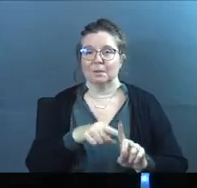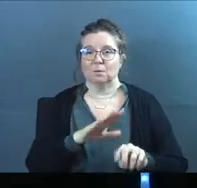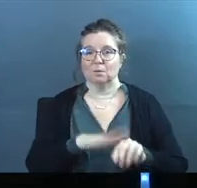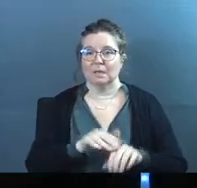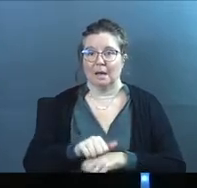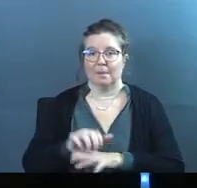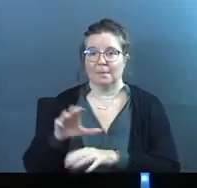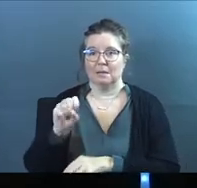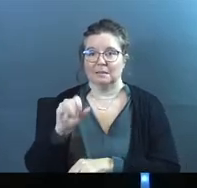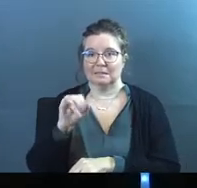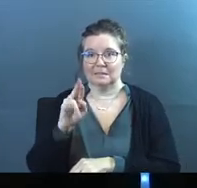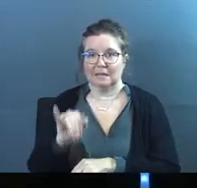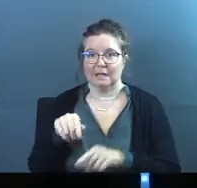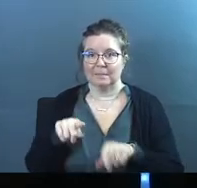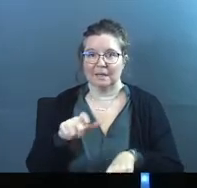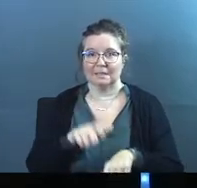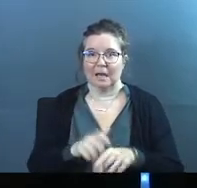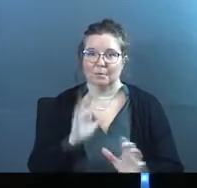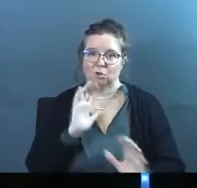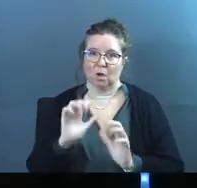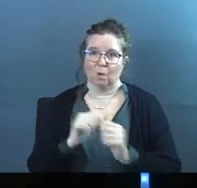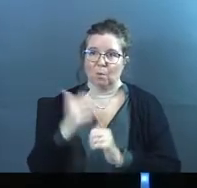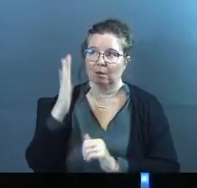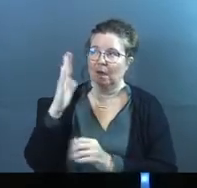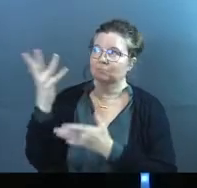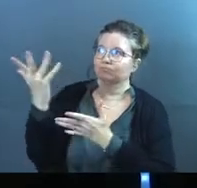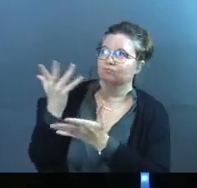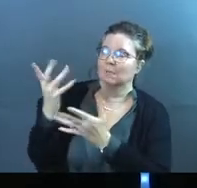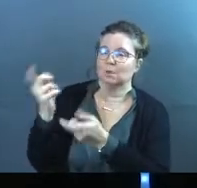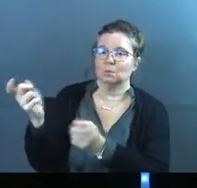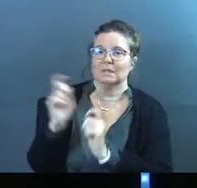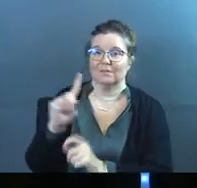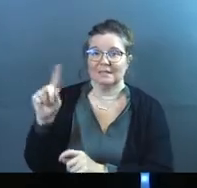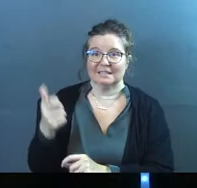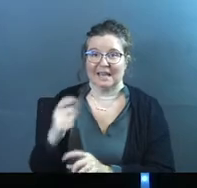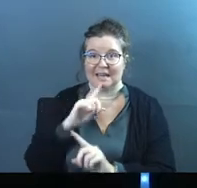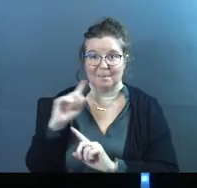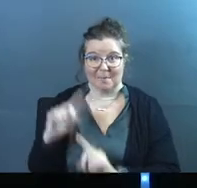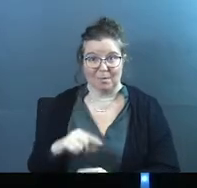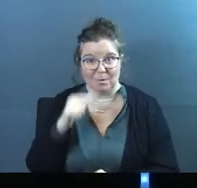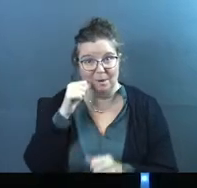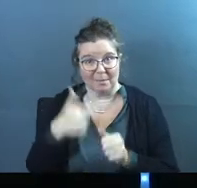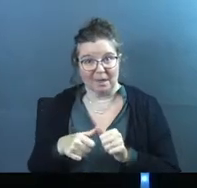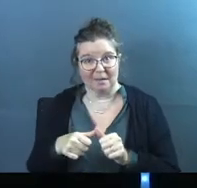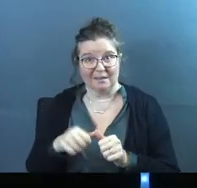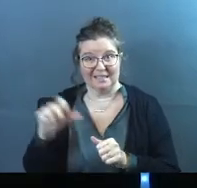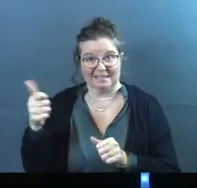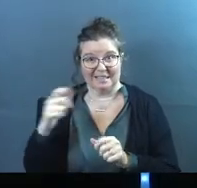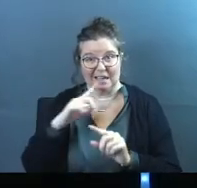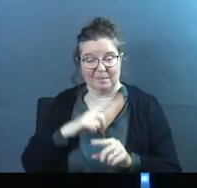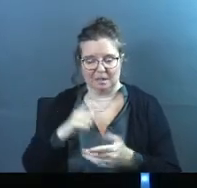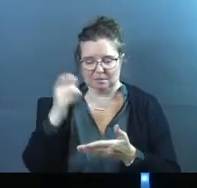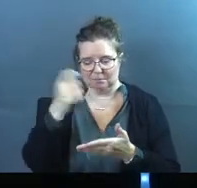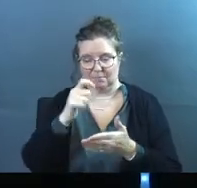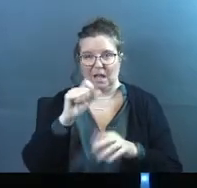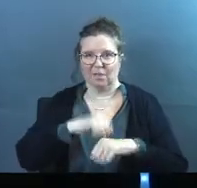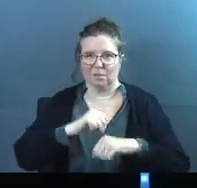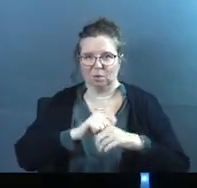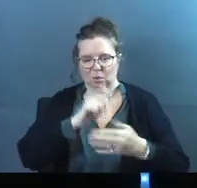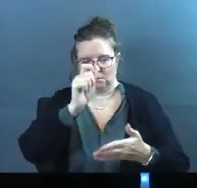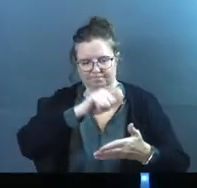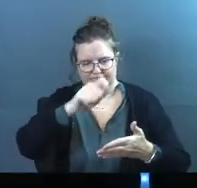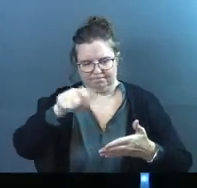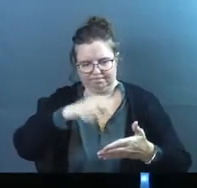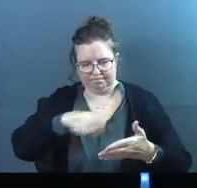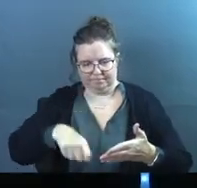he was on Mount Sinai and he was spending time talking to God and God was giving him the Ten Commandments. Okay. Remember that? He's up there for a minute. Can you imagine just chiseling away? Like, wait, was that,